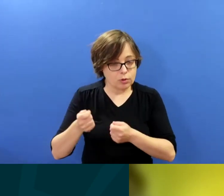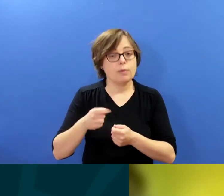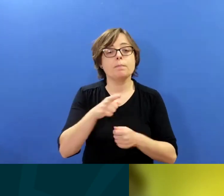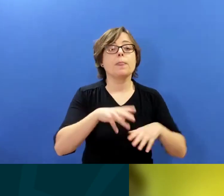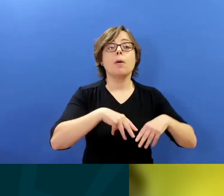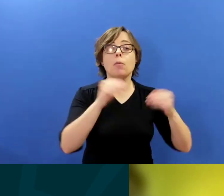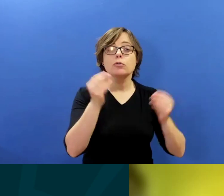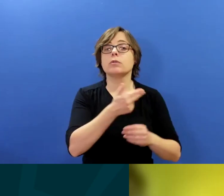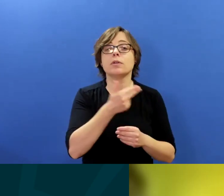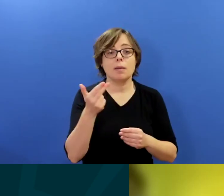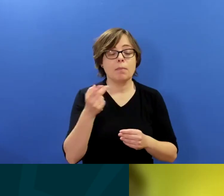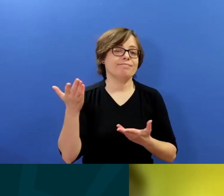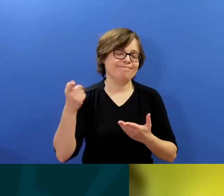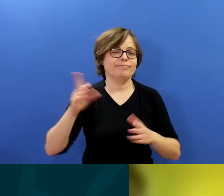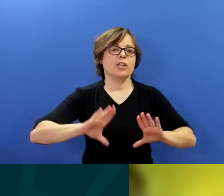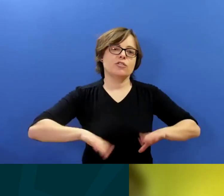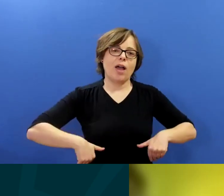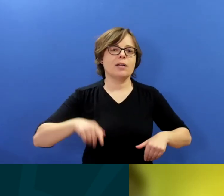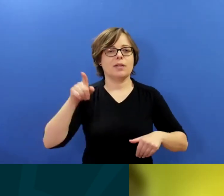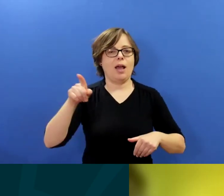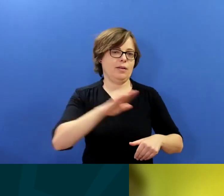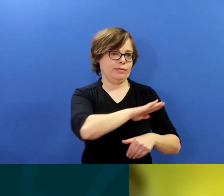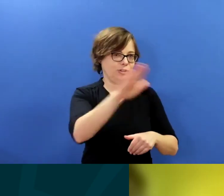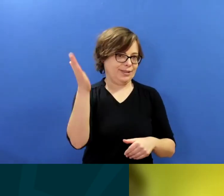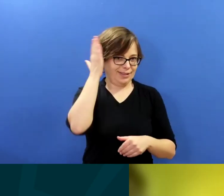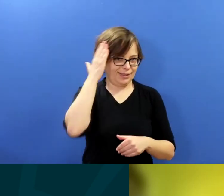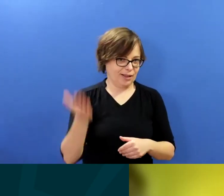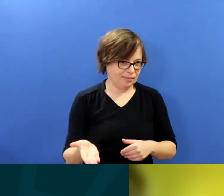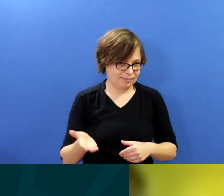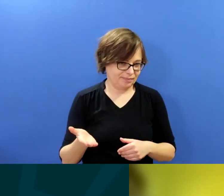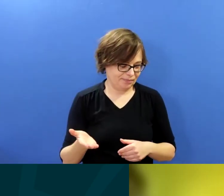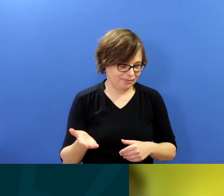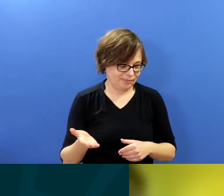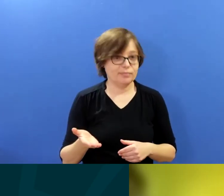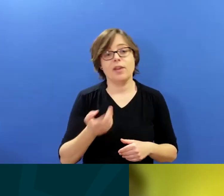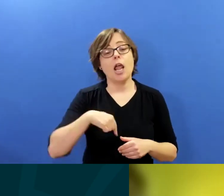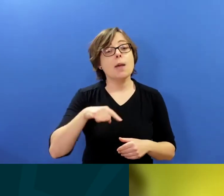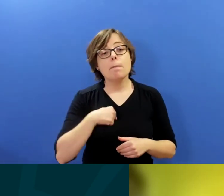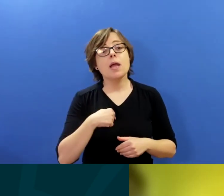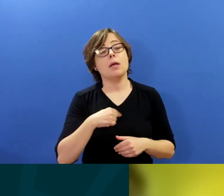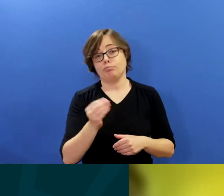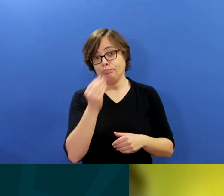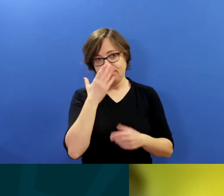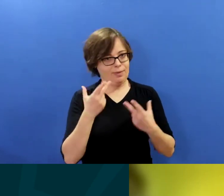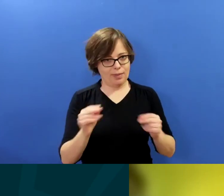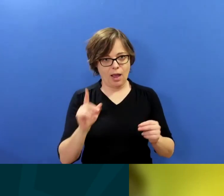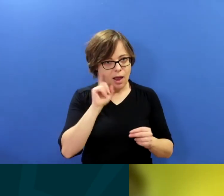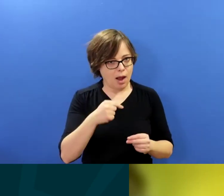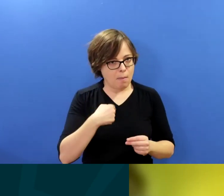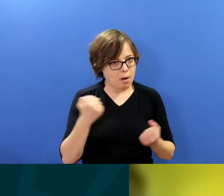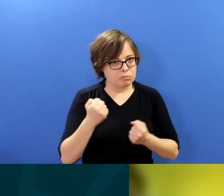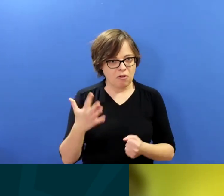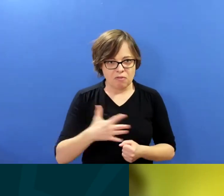authorities. Just as Tomasz Kaiser, our moderator, has already said, we started with participation, for which Switzerland is famous, and we're